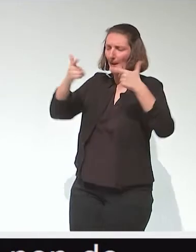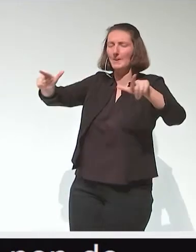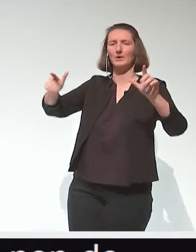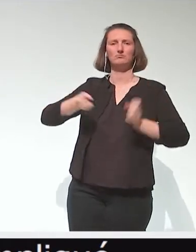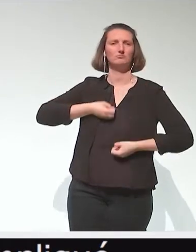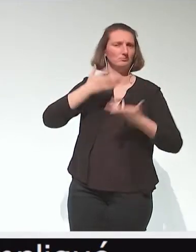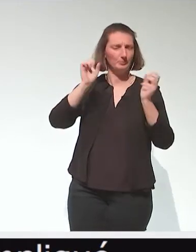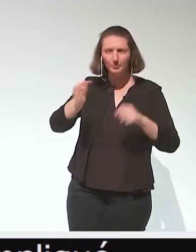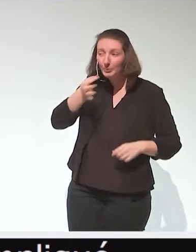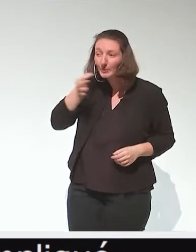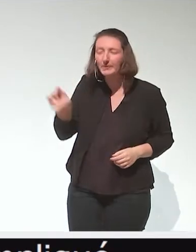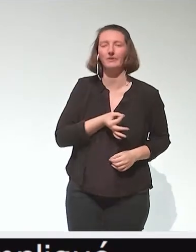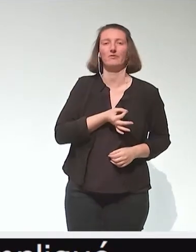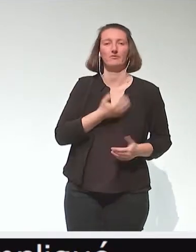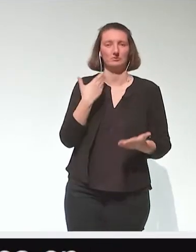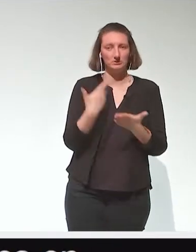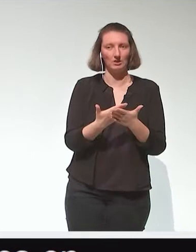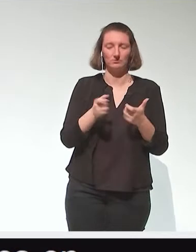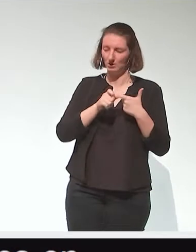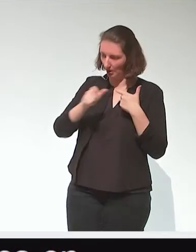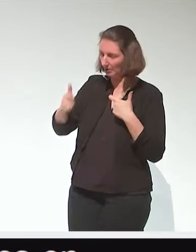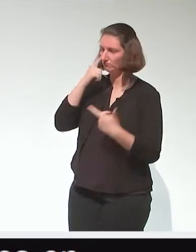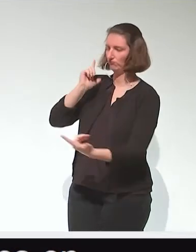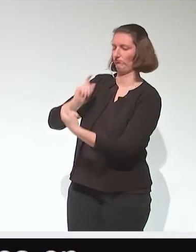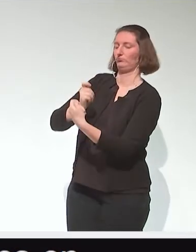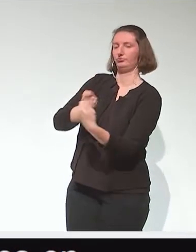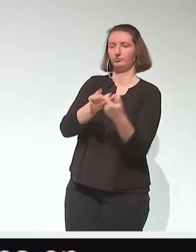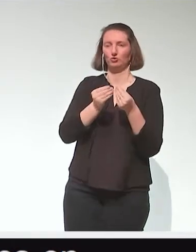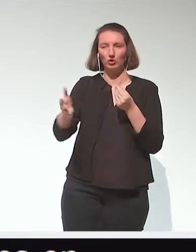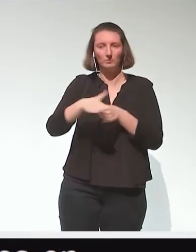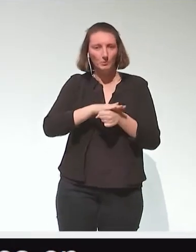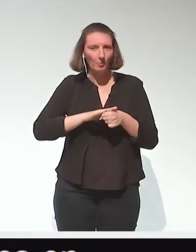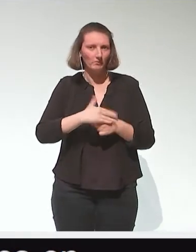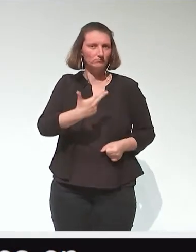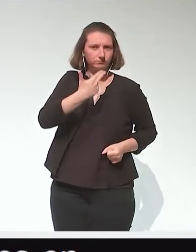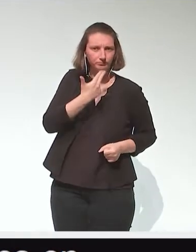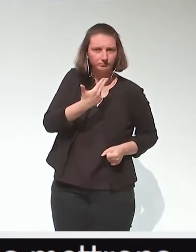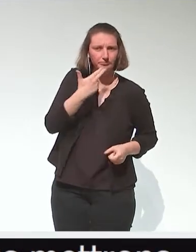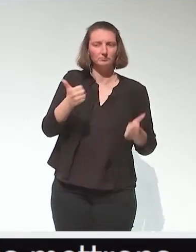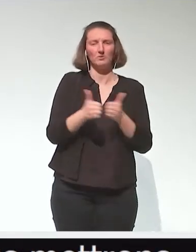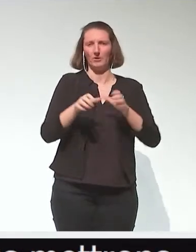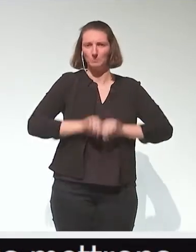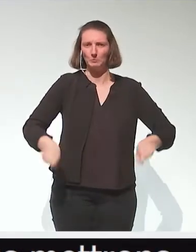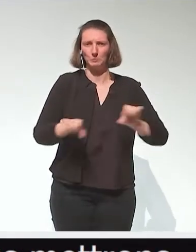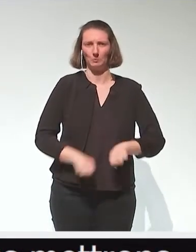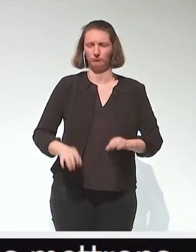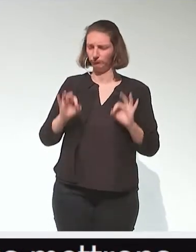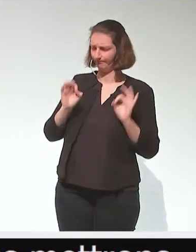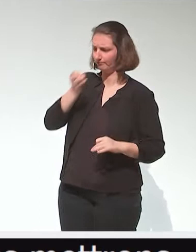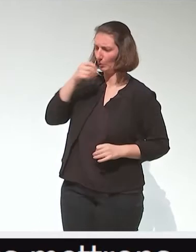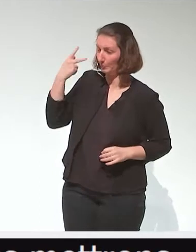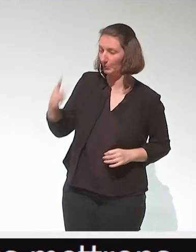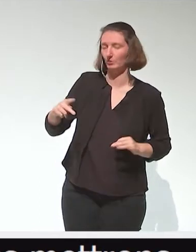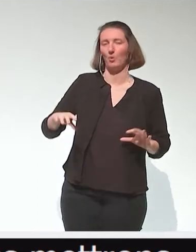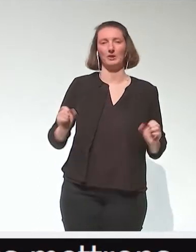the speech is important. It's important to tell them, never mind if you declare that you